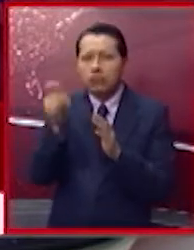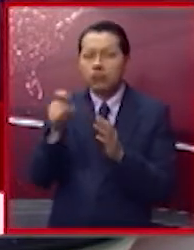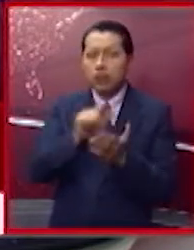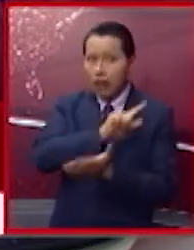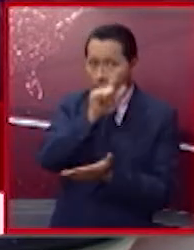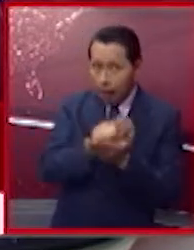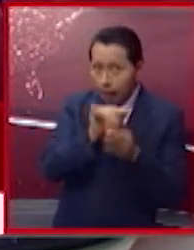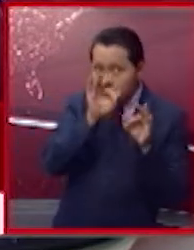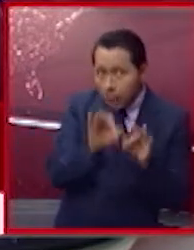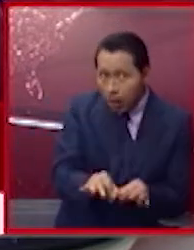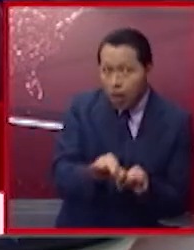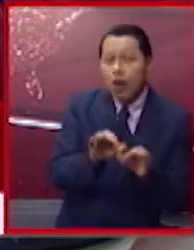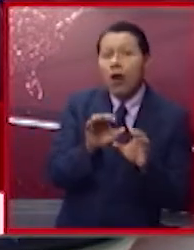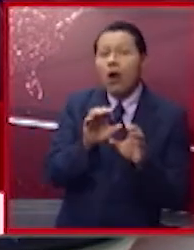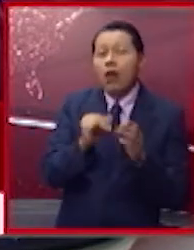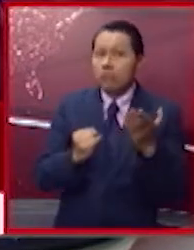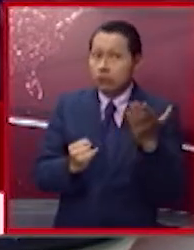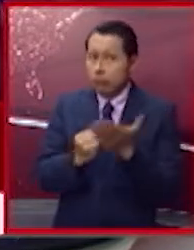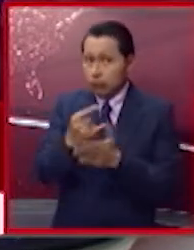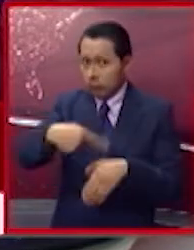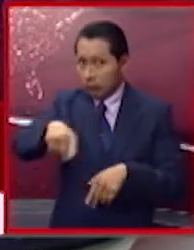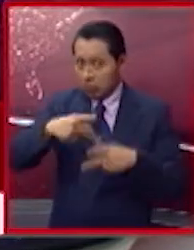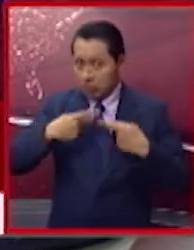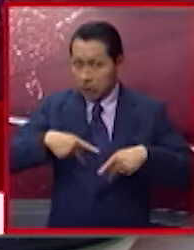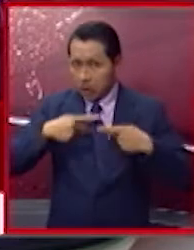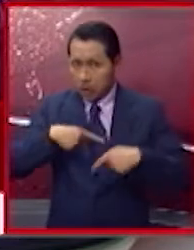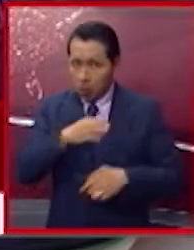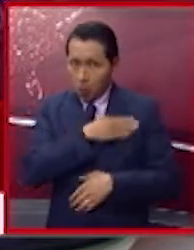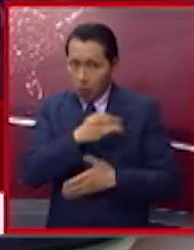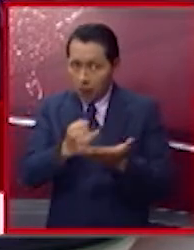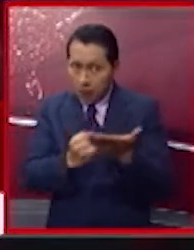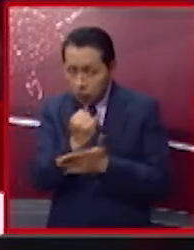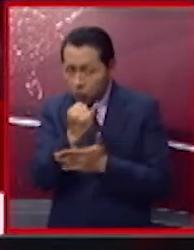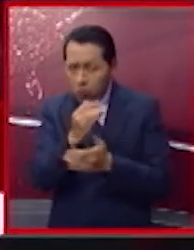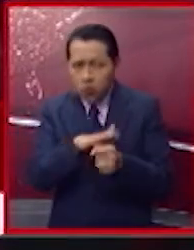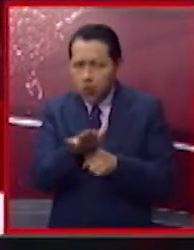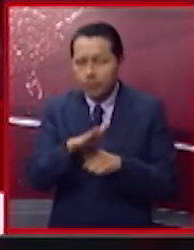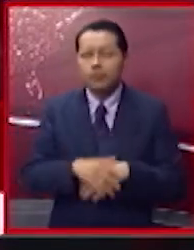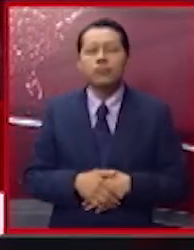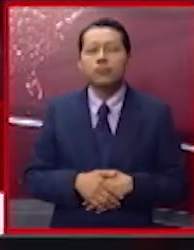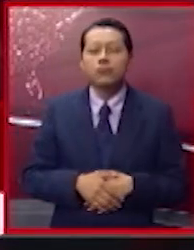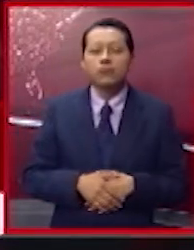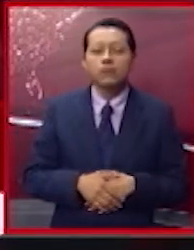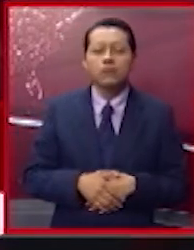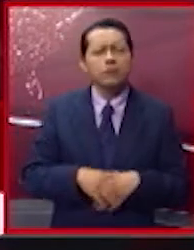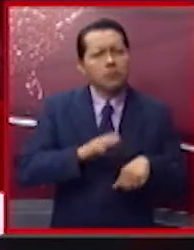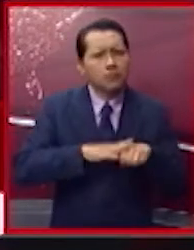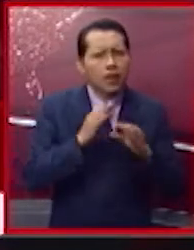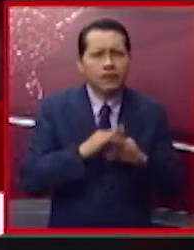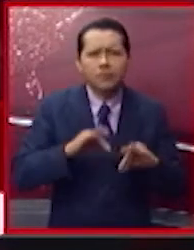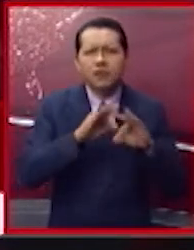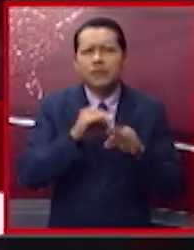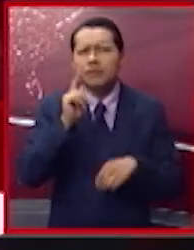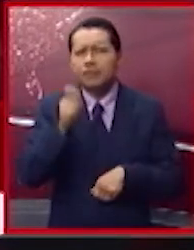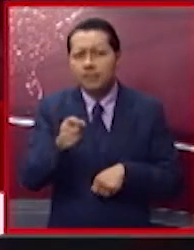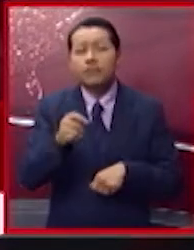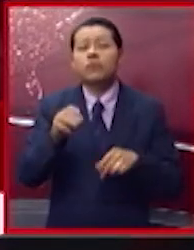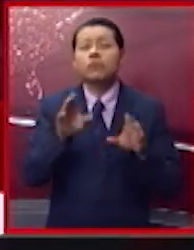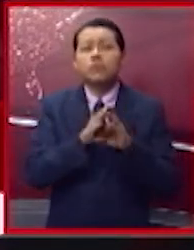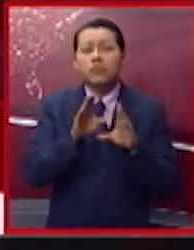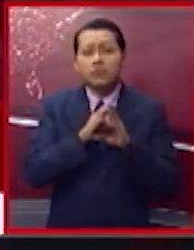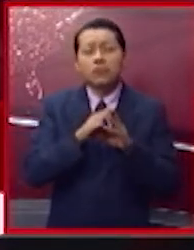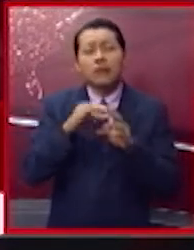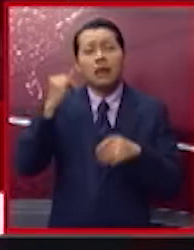decisions for the people at the end? I think is important. I think the most important thing really is to stay away from